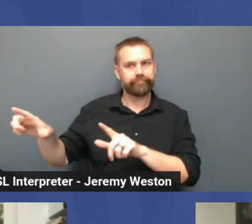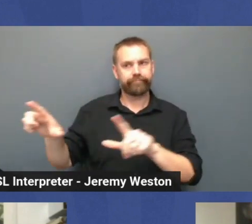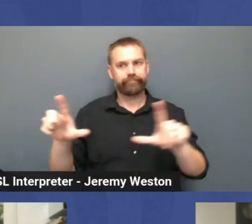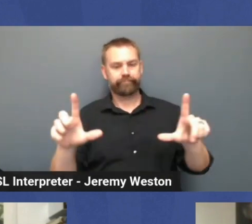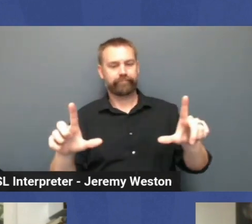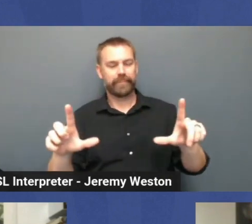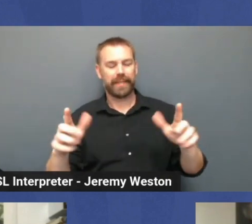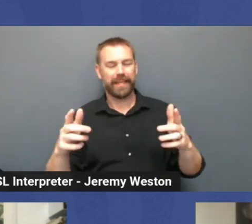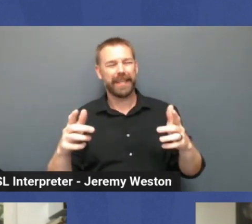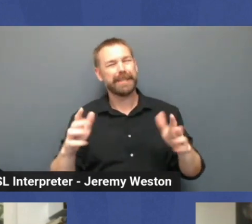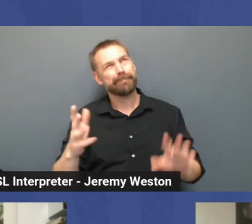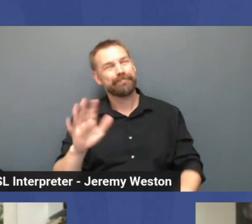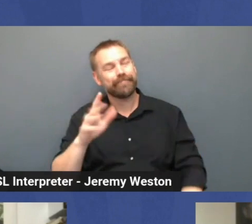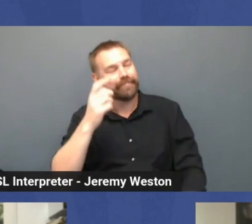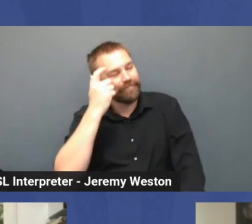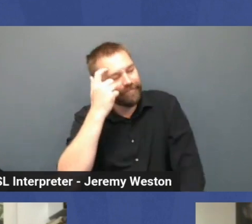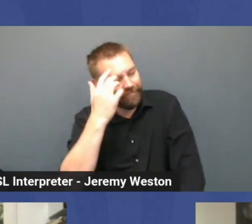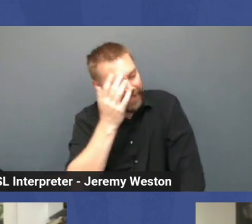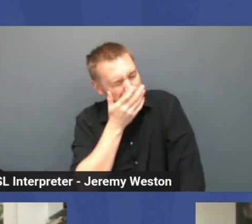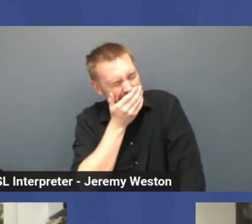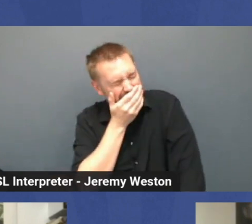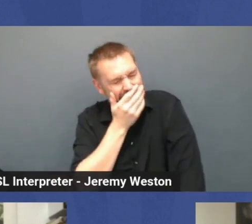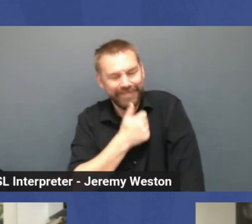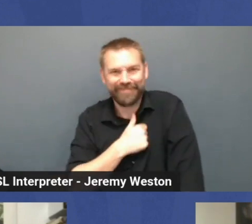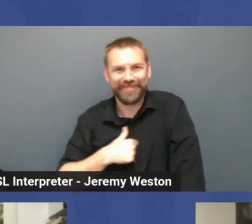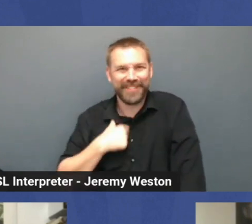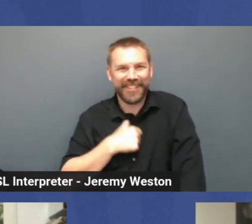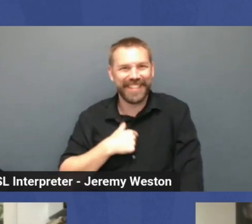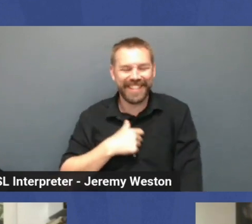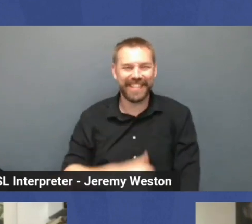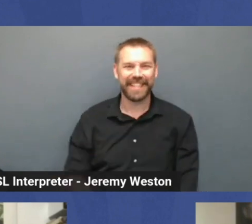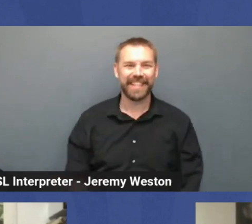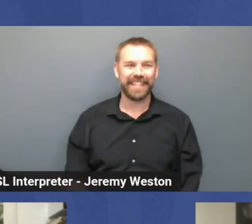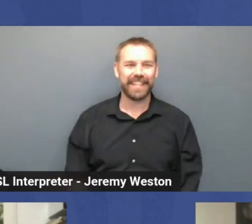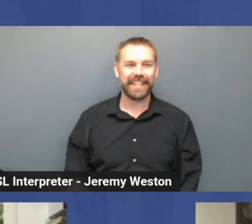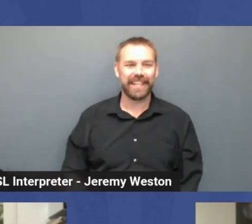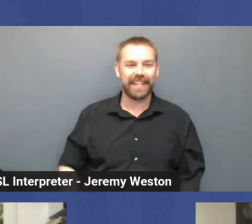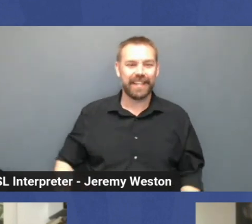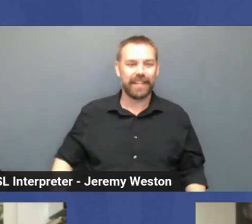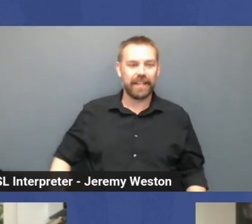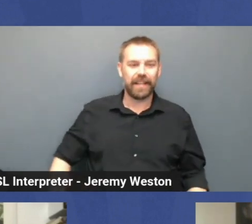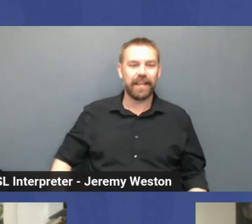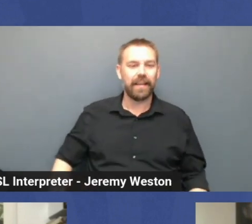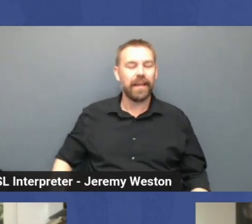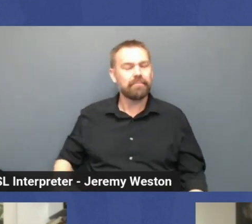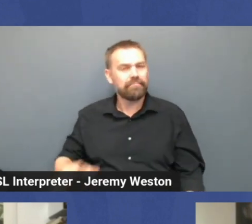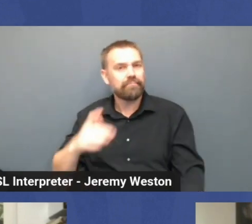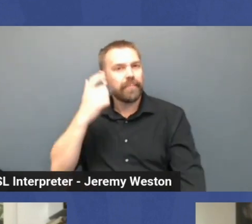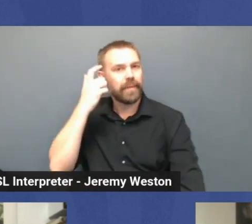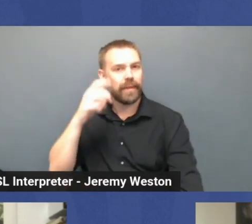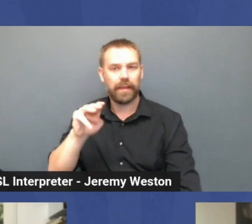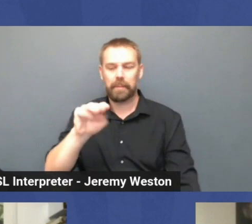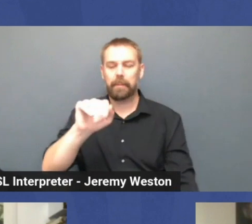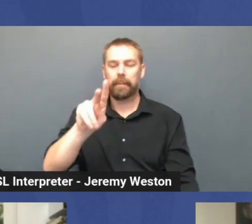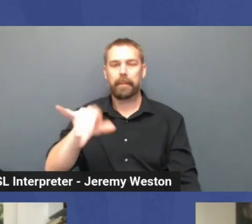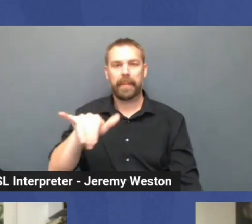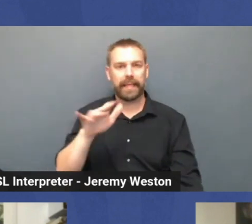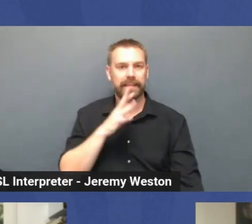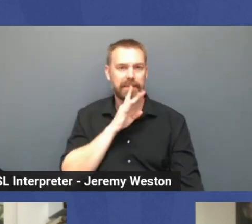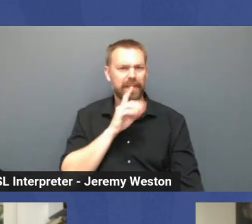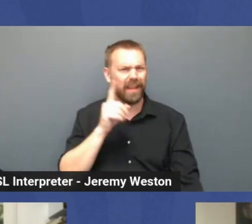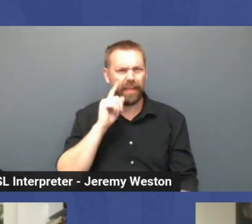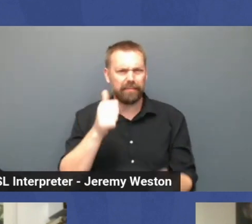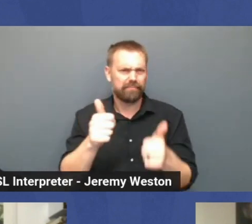That doesn't make sense. I'm sorry. I think it makes It does I make think sense. I think it makes perfect sense. Okay, To like,